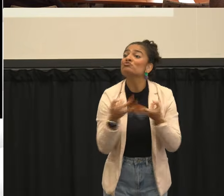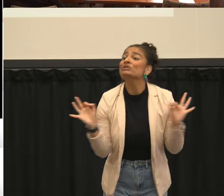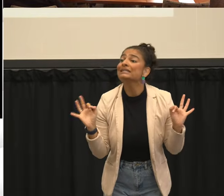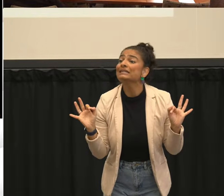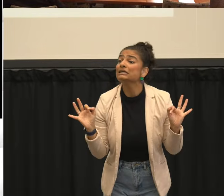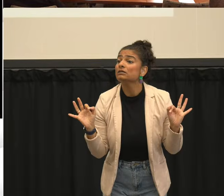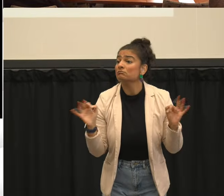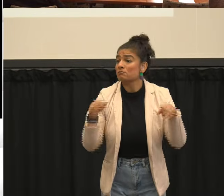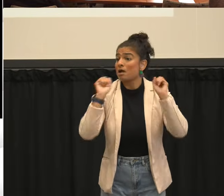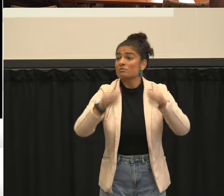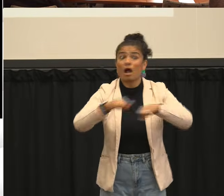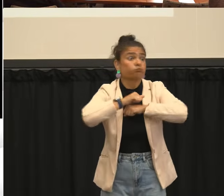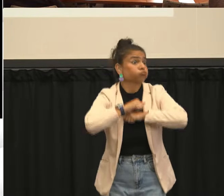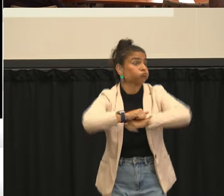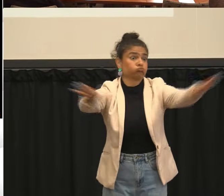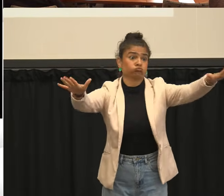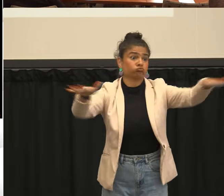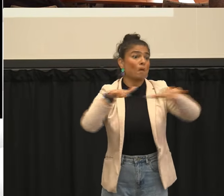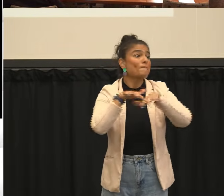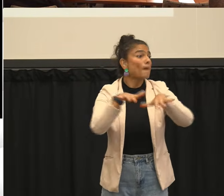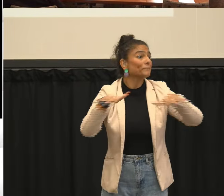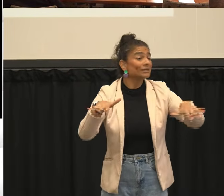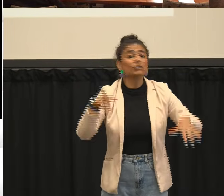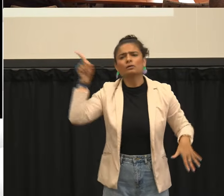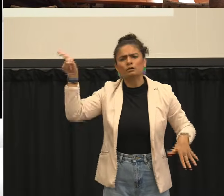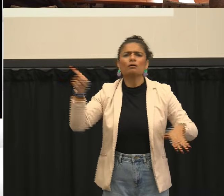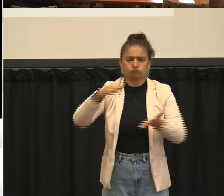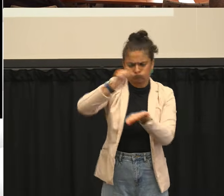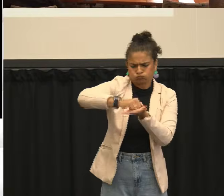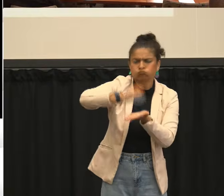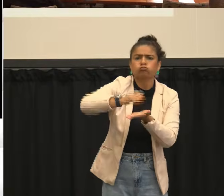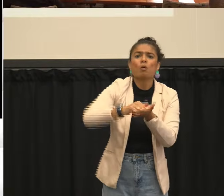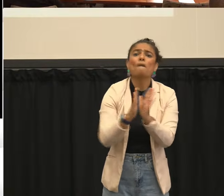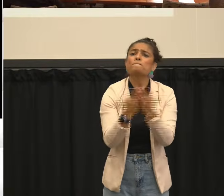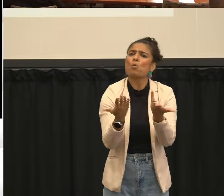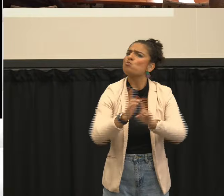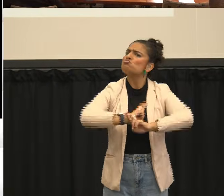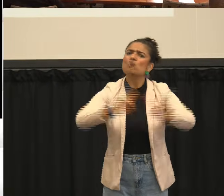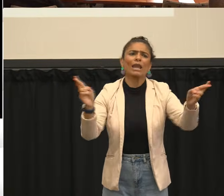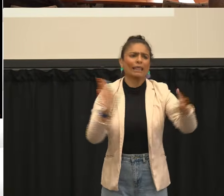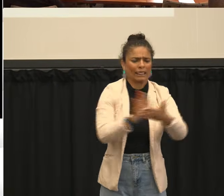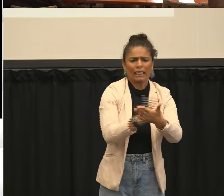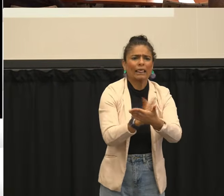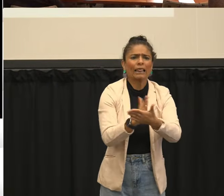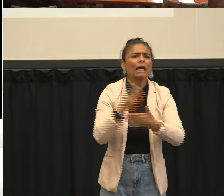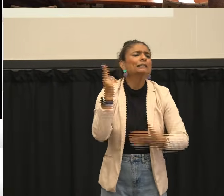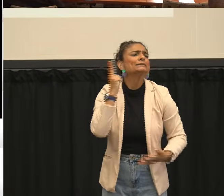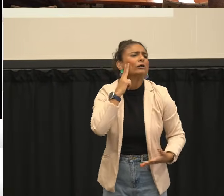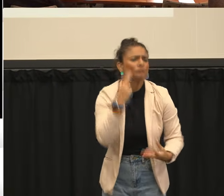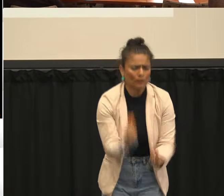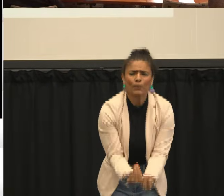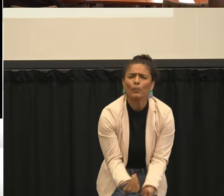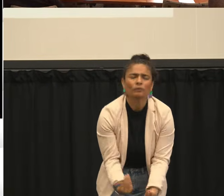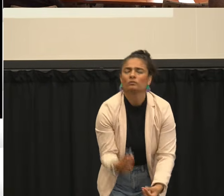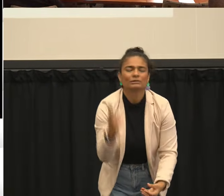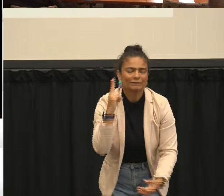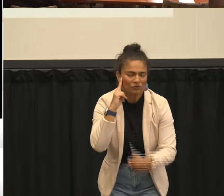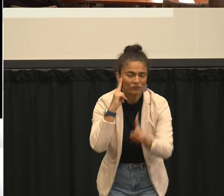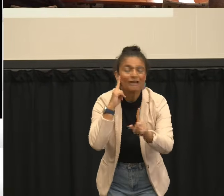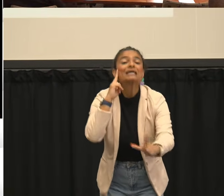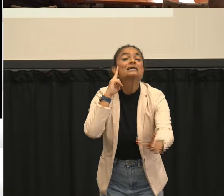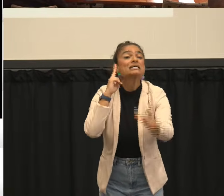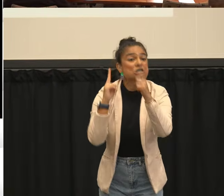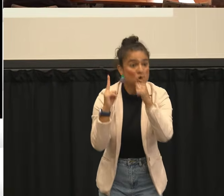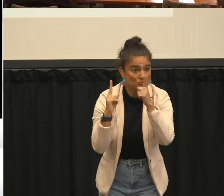love this project. It's very close to our hearts because it's a freely accessible project with Book Dash. So these